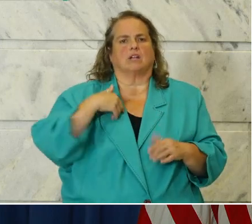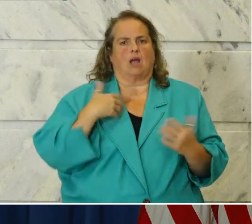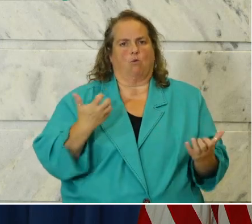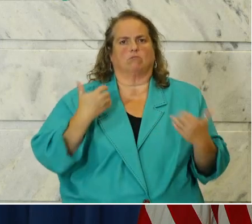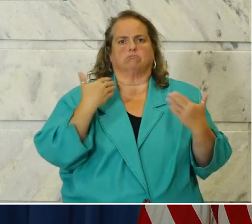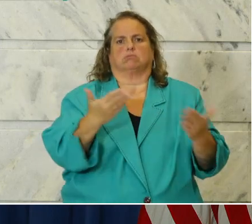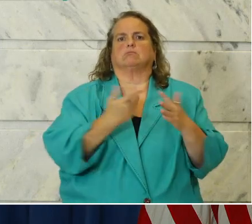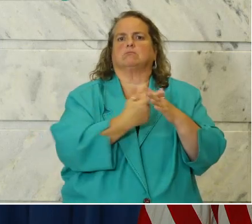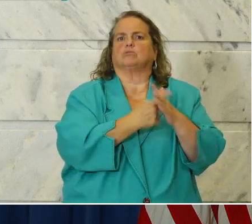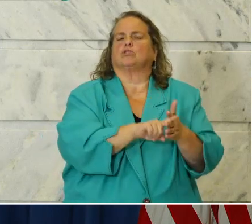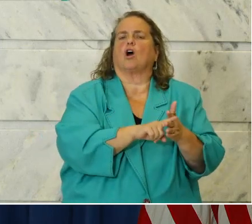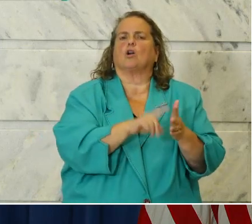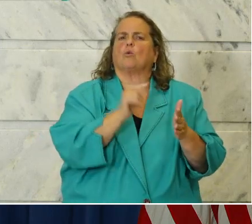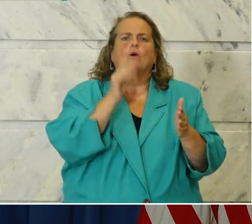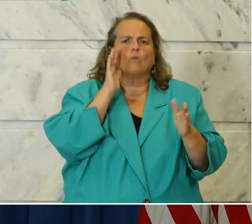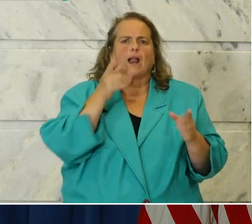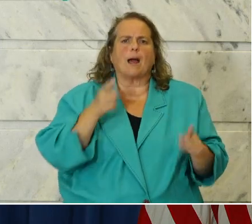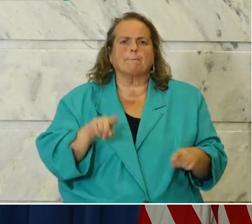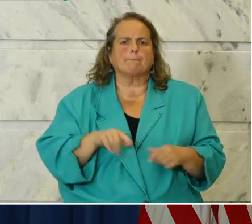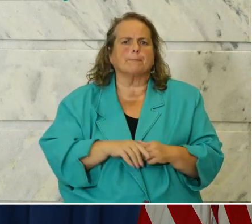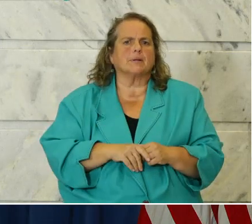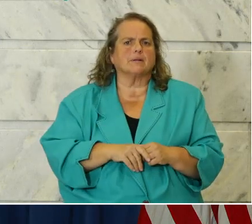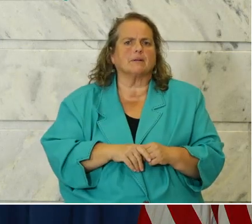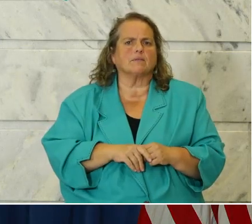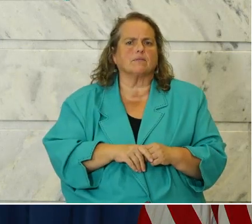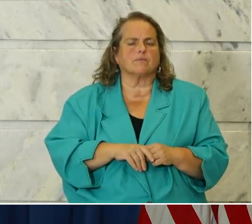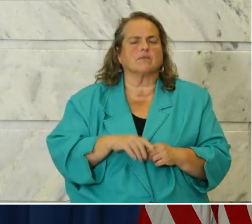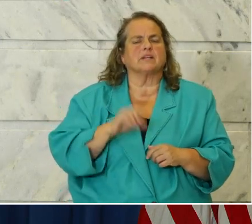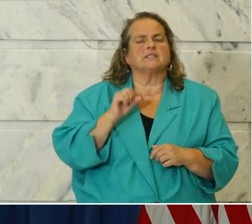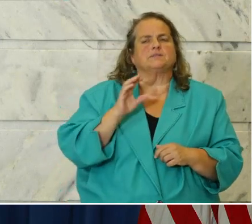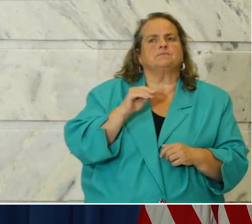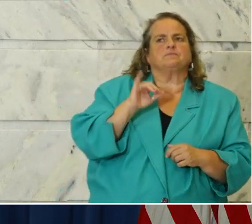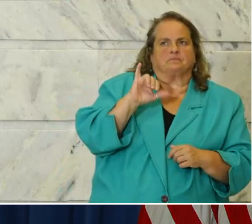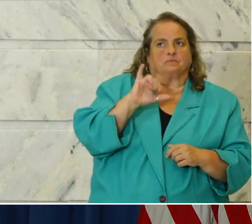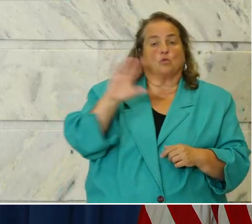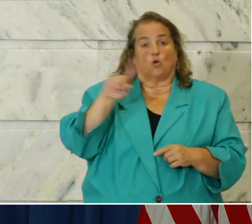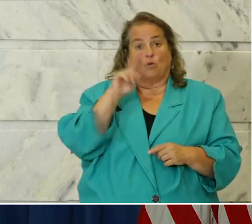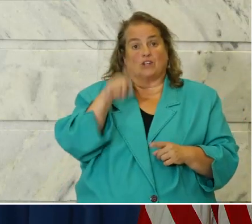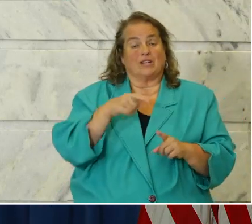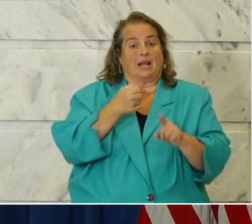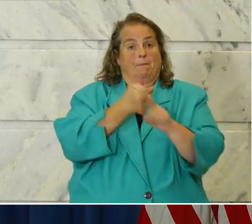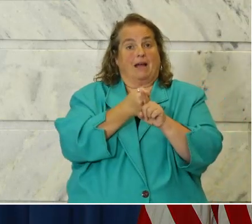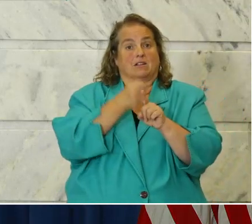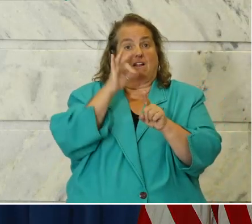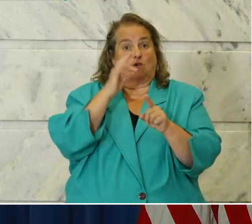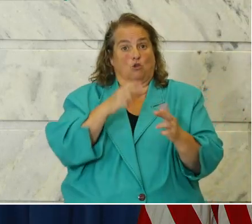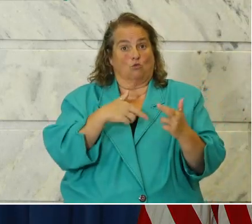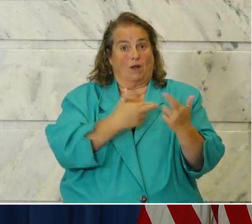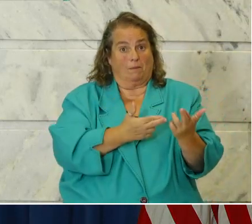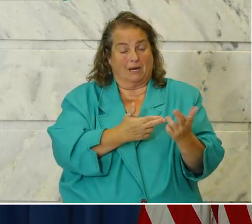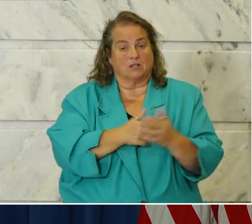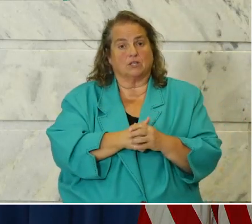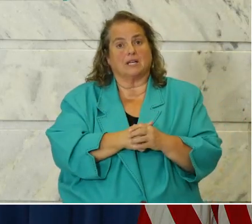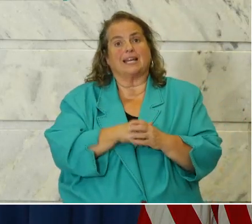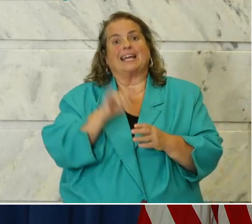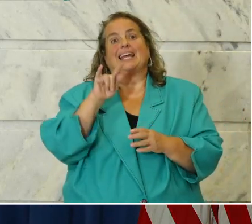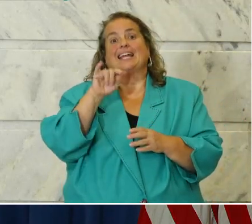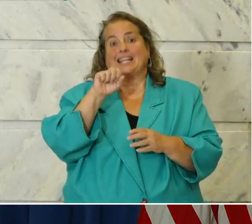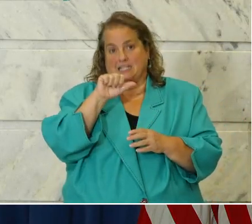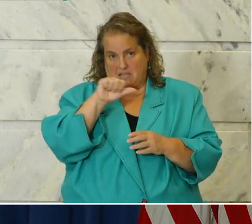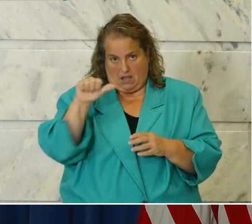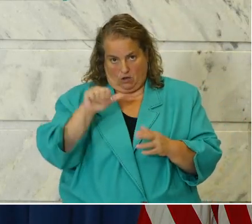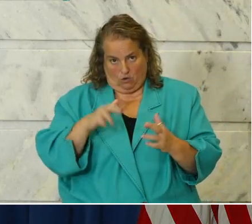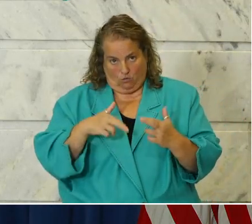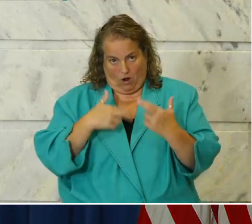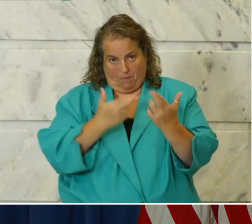hold in-person classes anyway? So the question is, what's the impact of the recommendation? It is a recommendation,